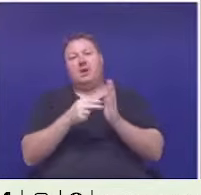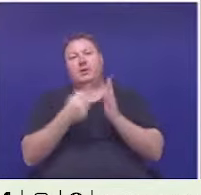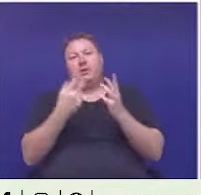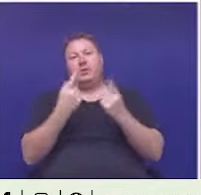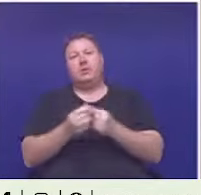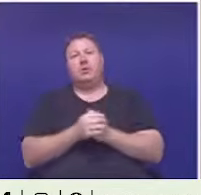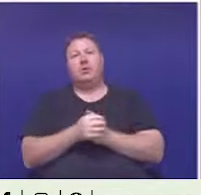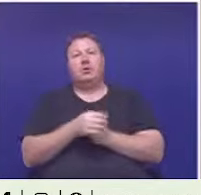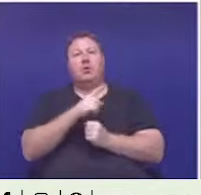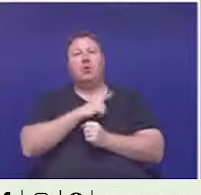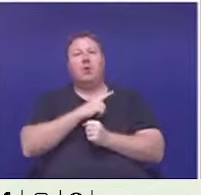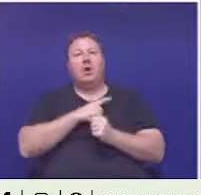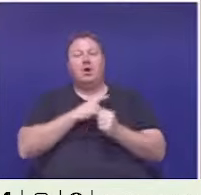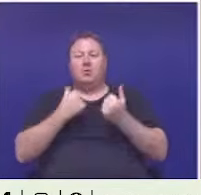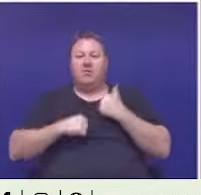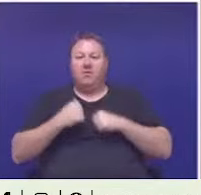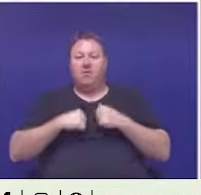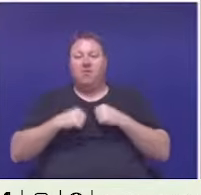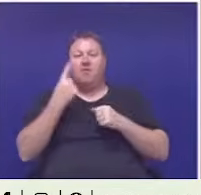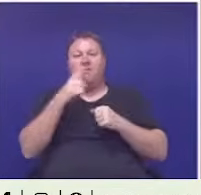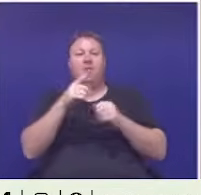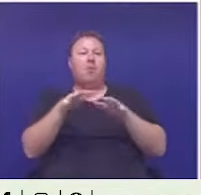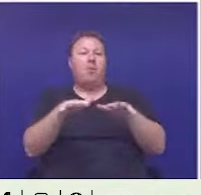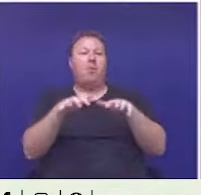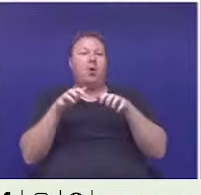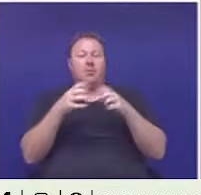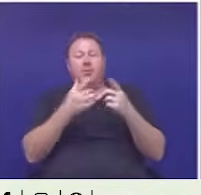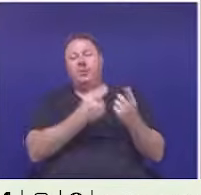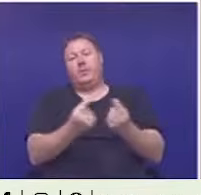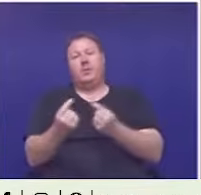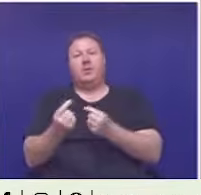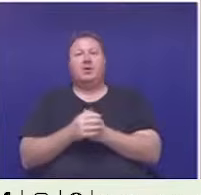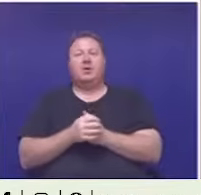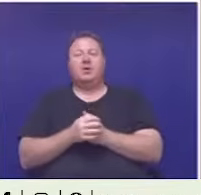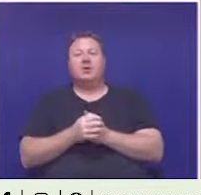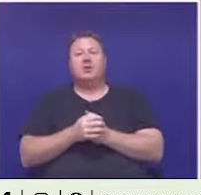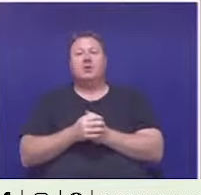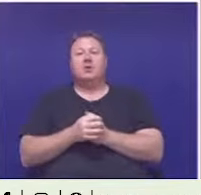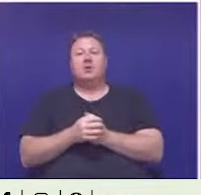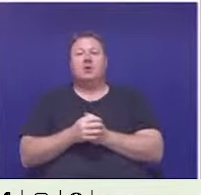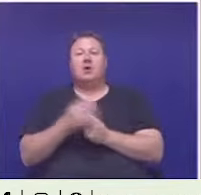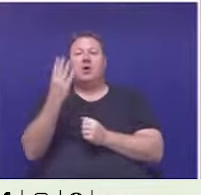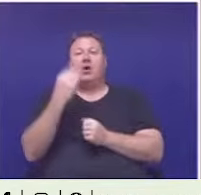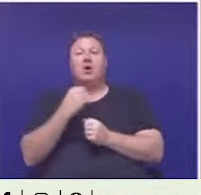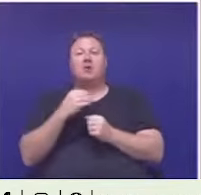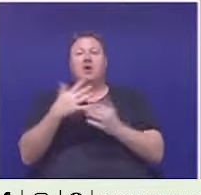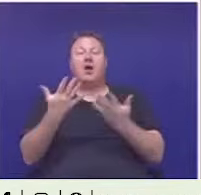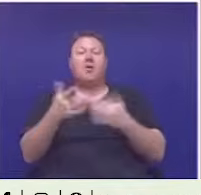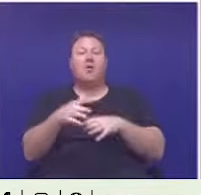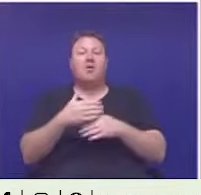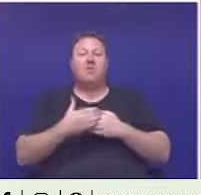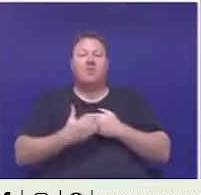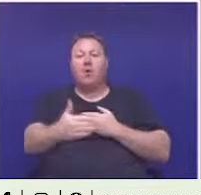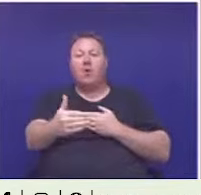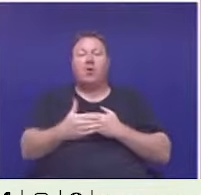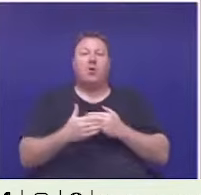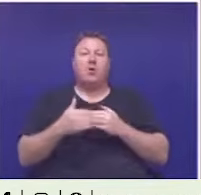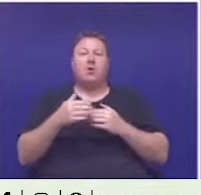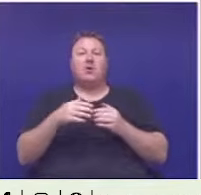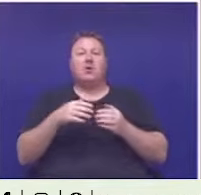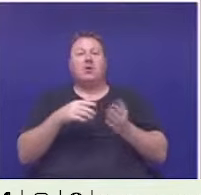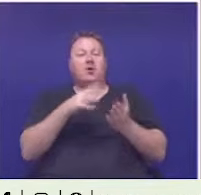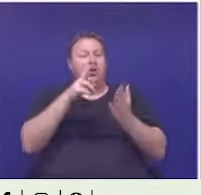report before Parliament, Parliament will ask us, how far are you with your literacy strategy? How far are you with